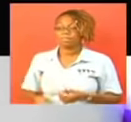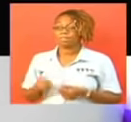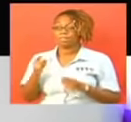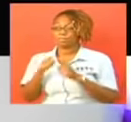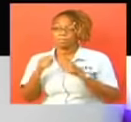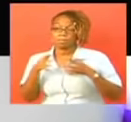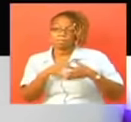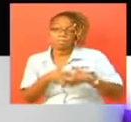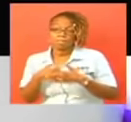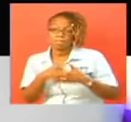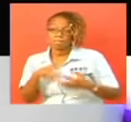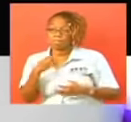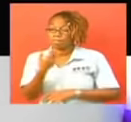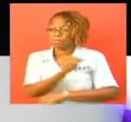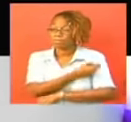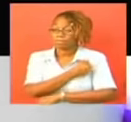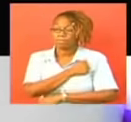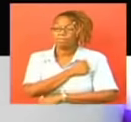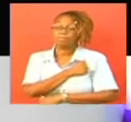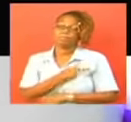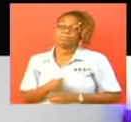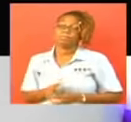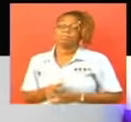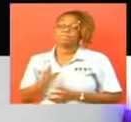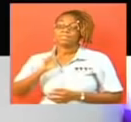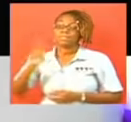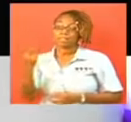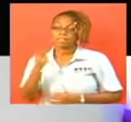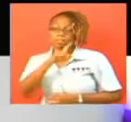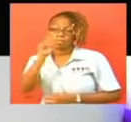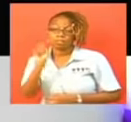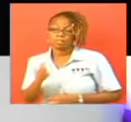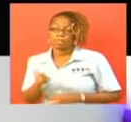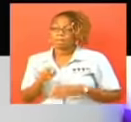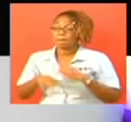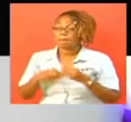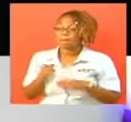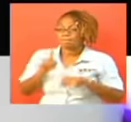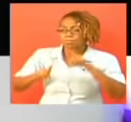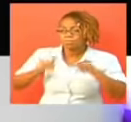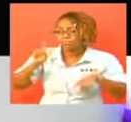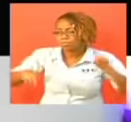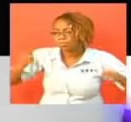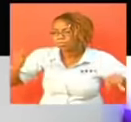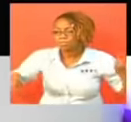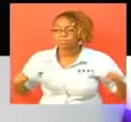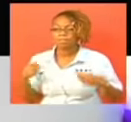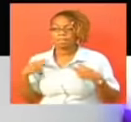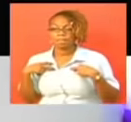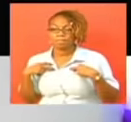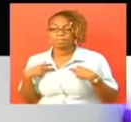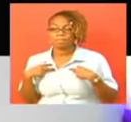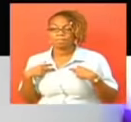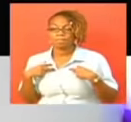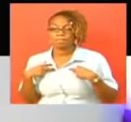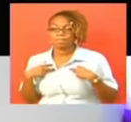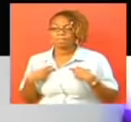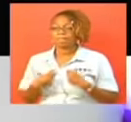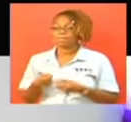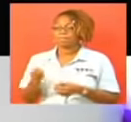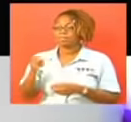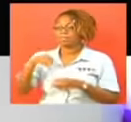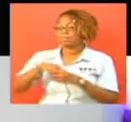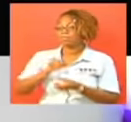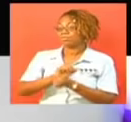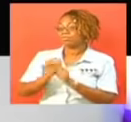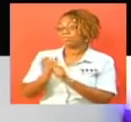the whole issue of variants and the names. You know, initially it was the variants were referred to by country, and I just want to ask